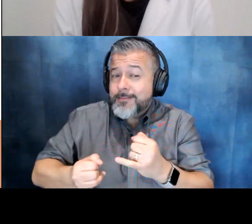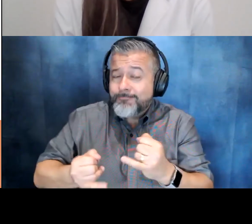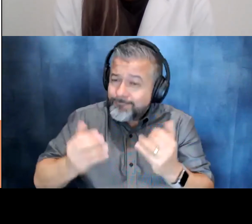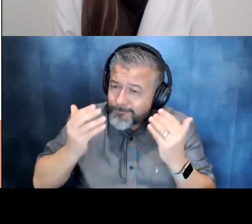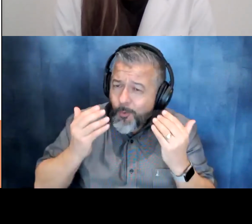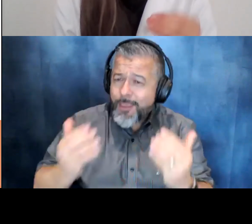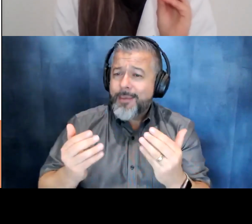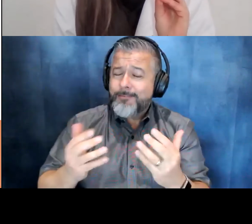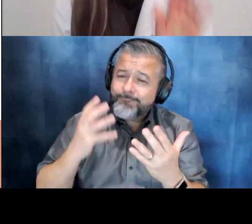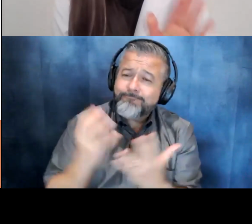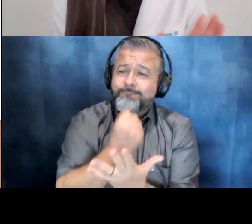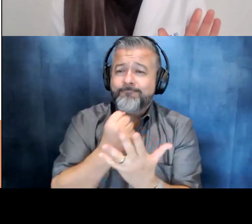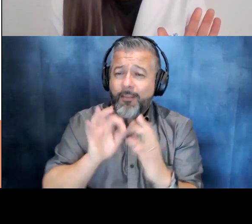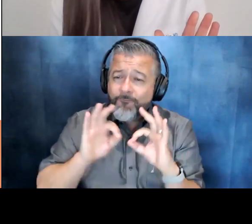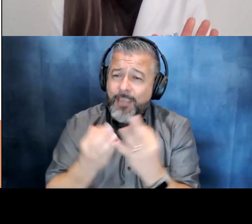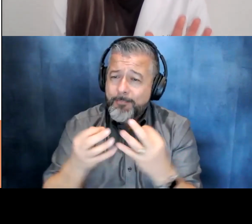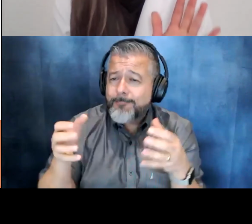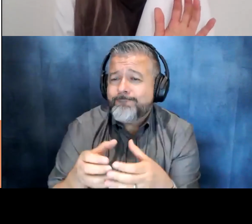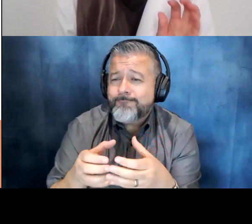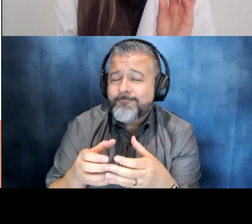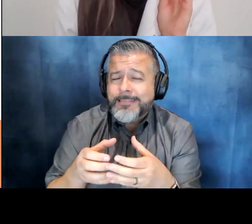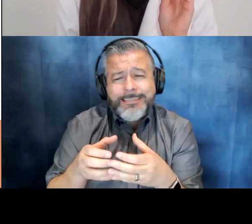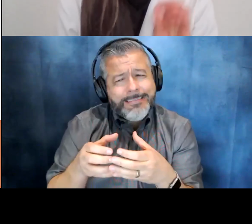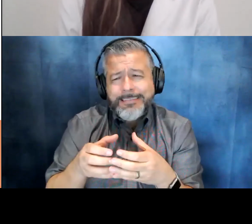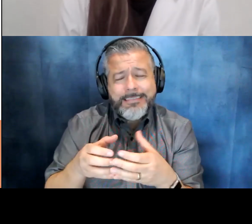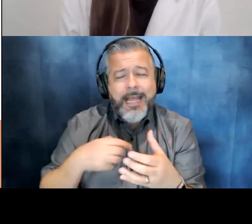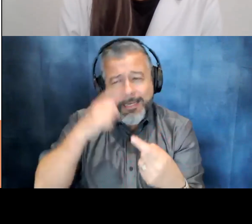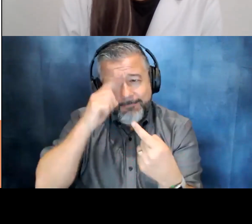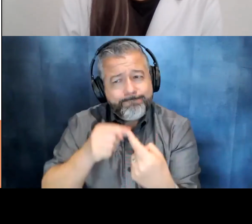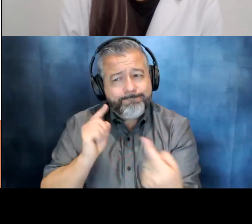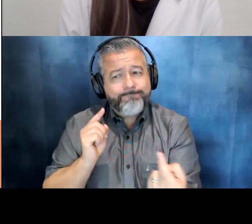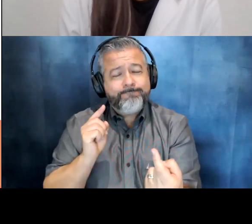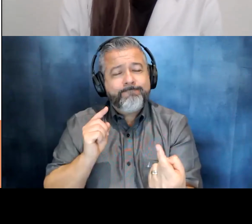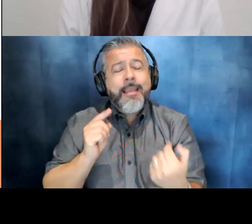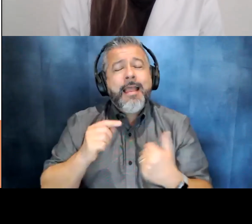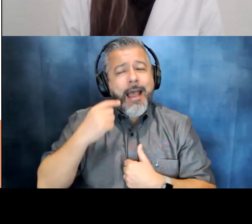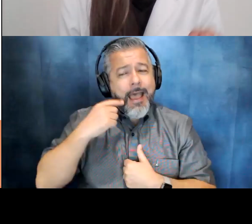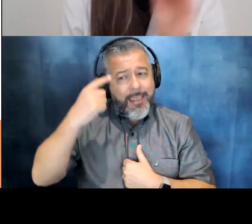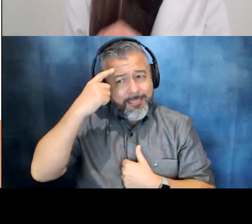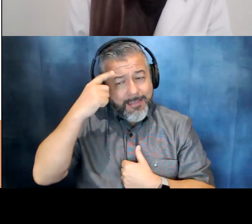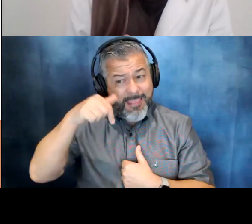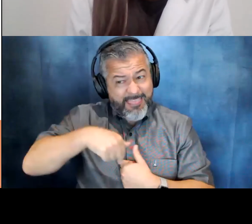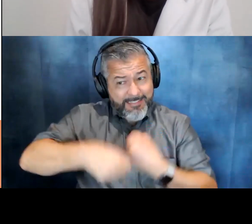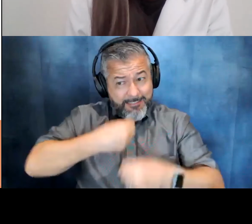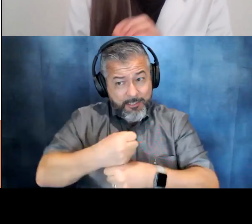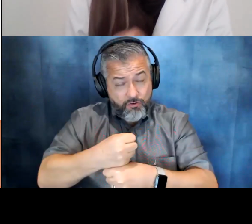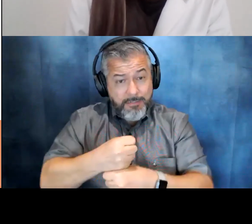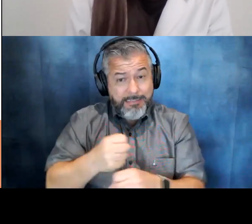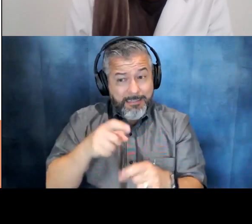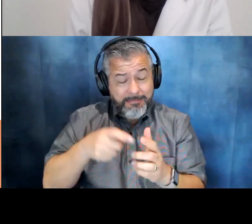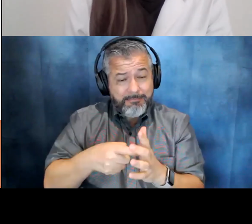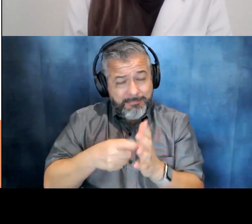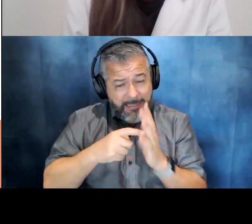family. And I would say, you know, I don't think about it that way. I think we need to be safe this year so that next year we can